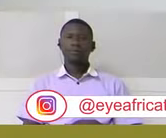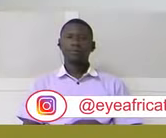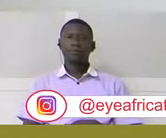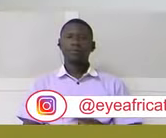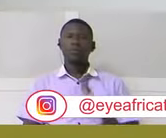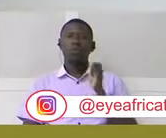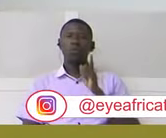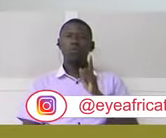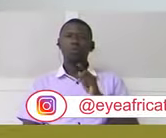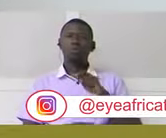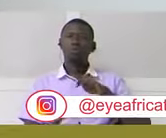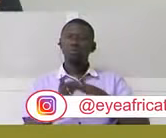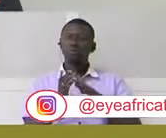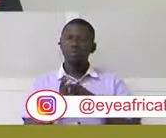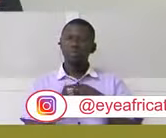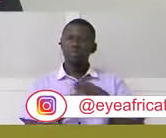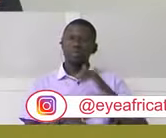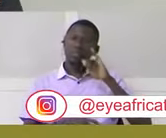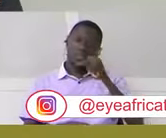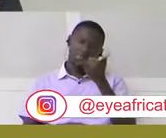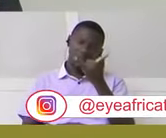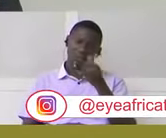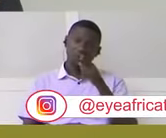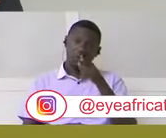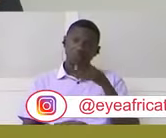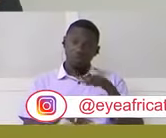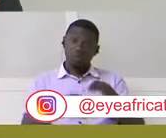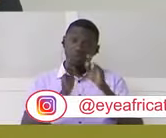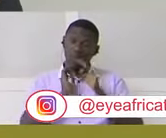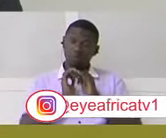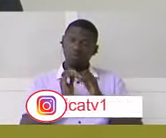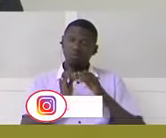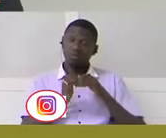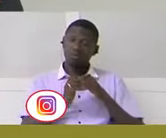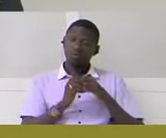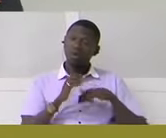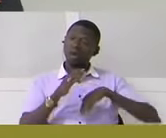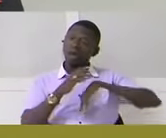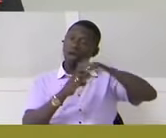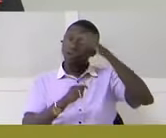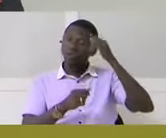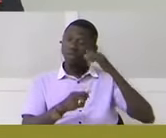What do you mean by yes? You went, you took them on overseas treatment?